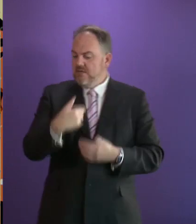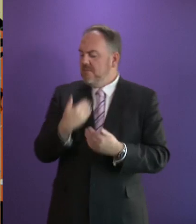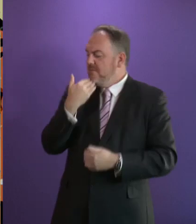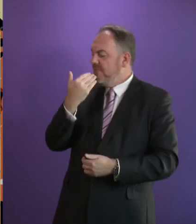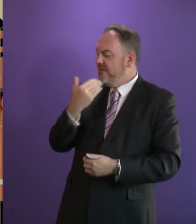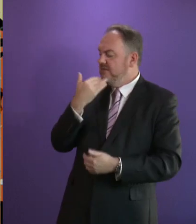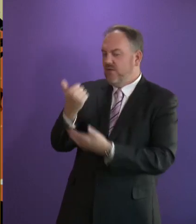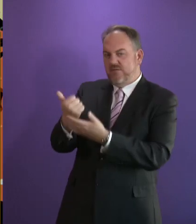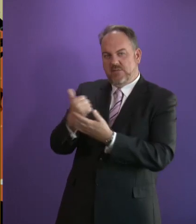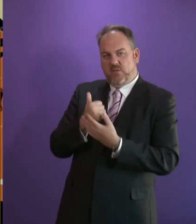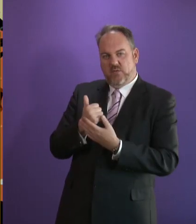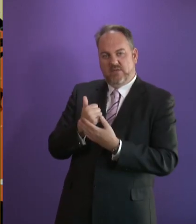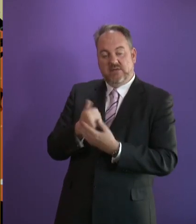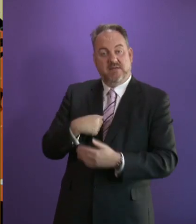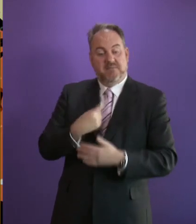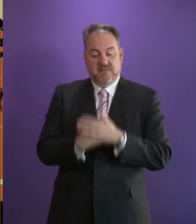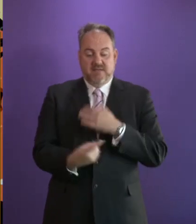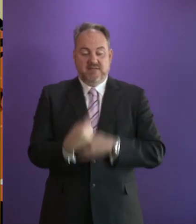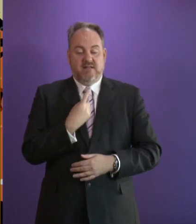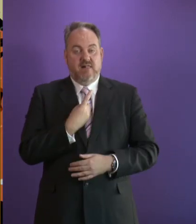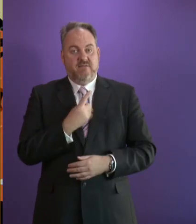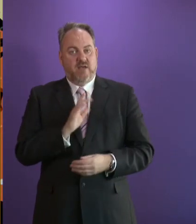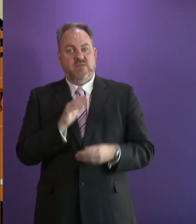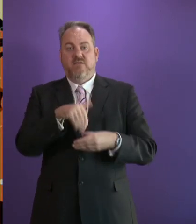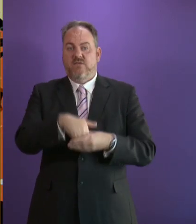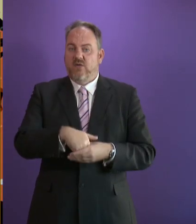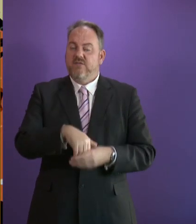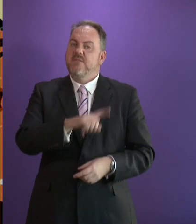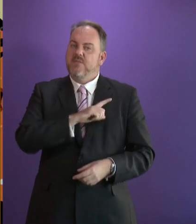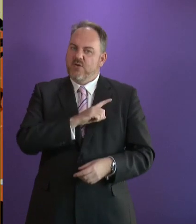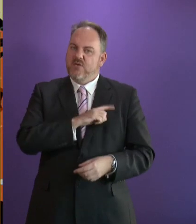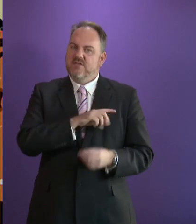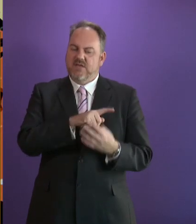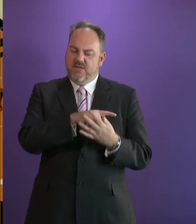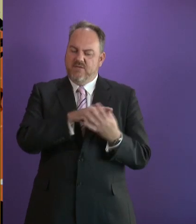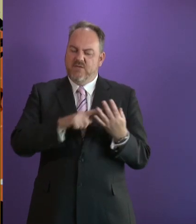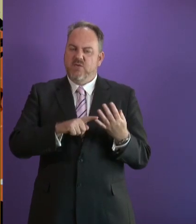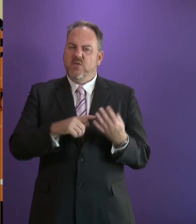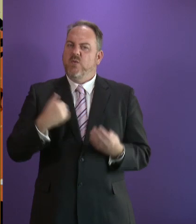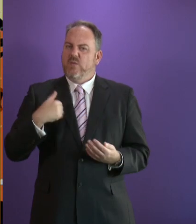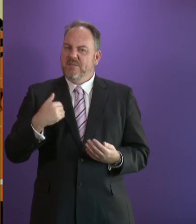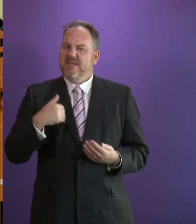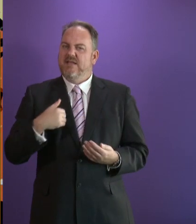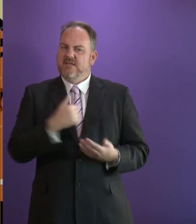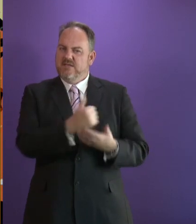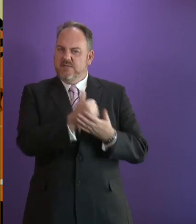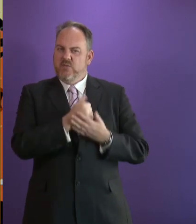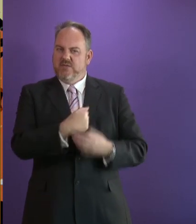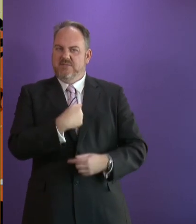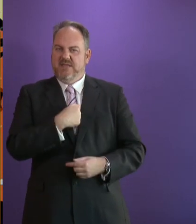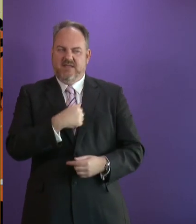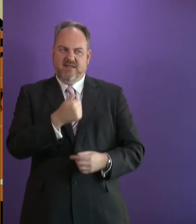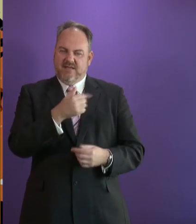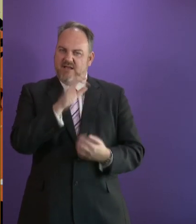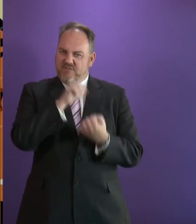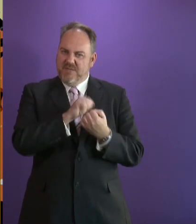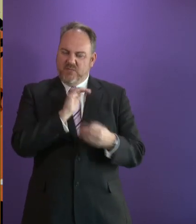And I would say that I got involved because I was very well supported by a couple of women in particular when I joined my